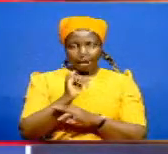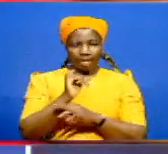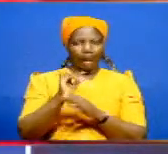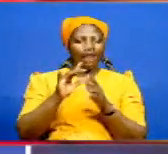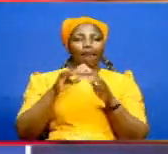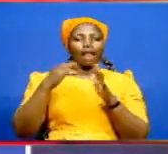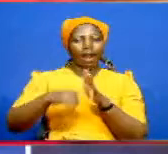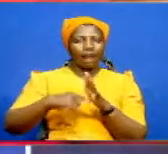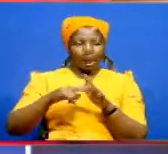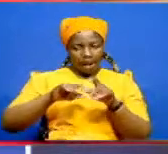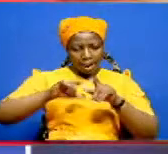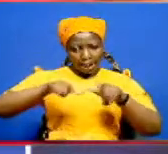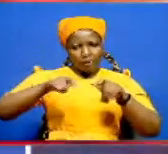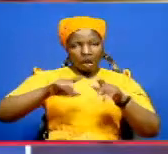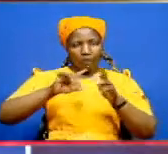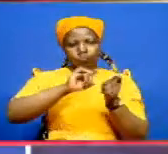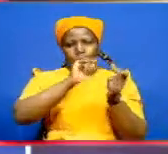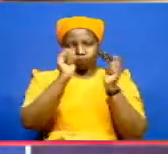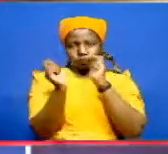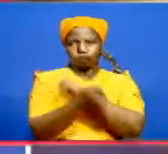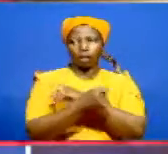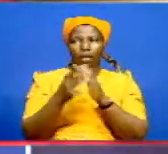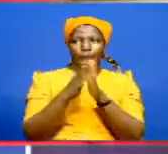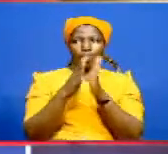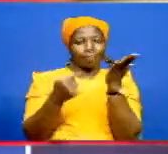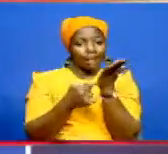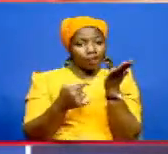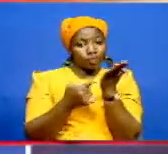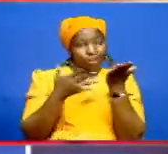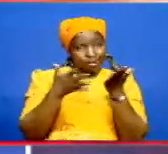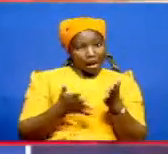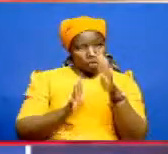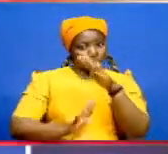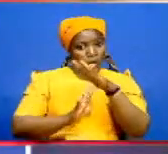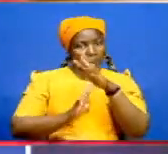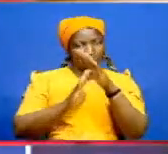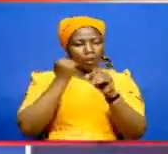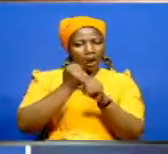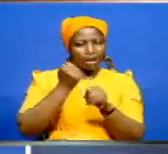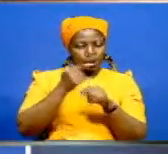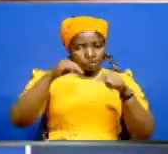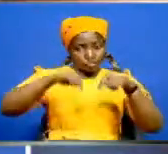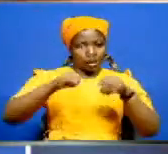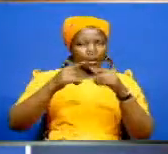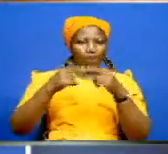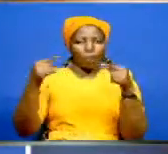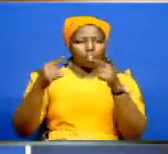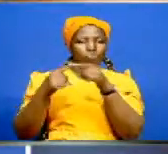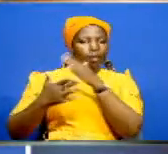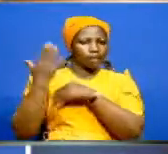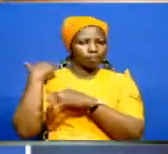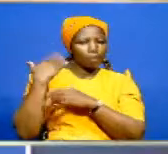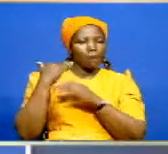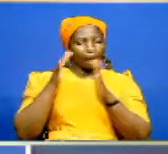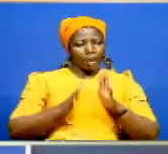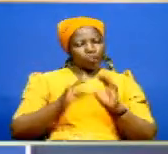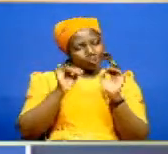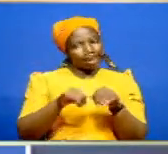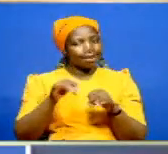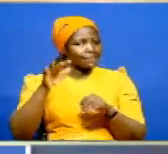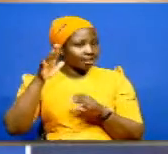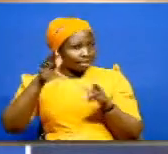years, with technology being at the core of operations today. Unlike in the old days, one can listen to the radio in the